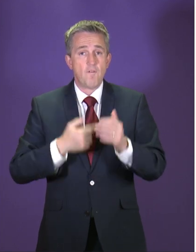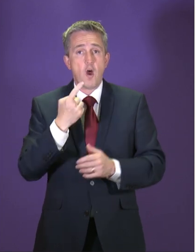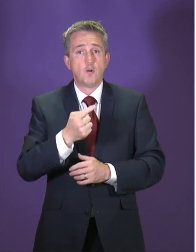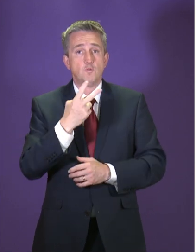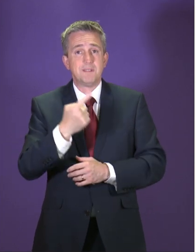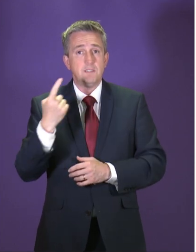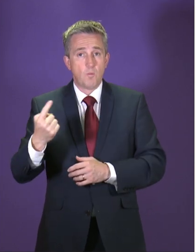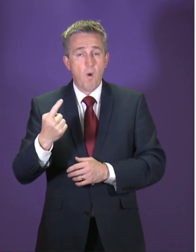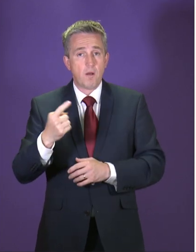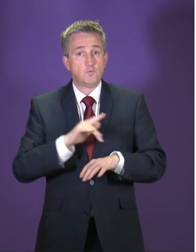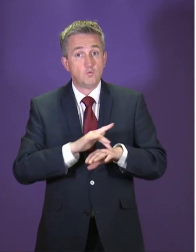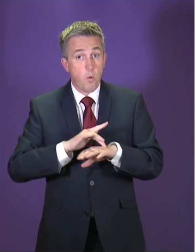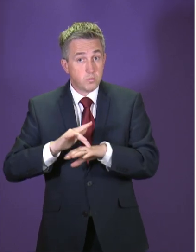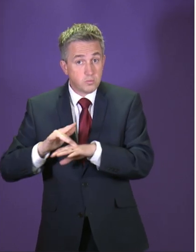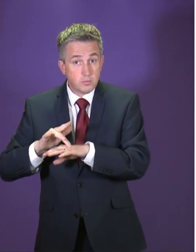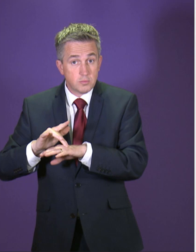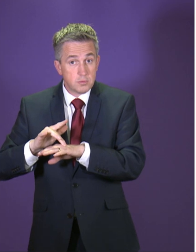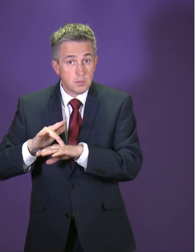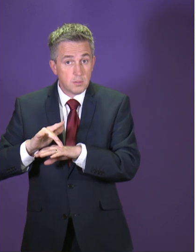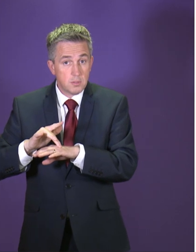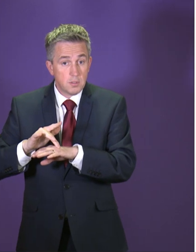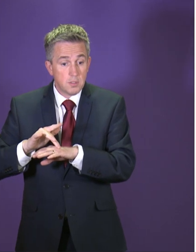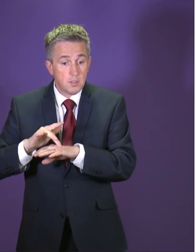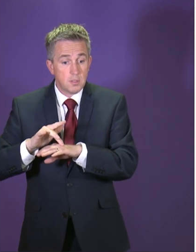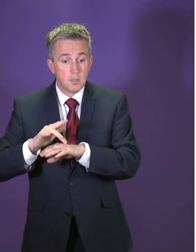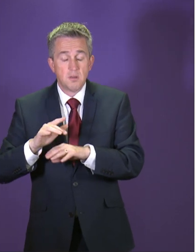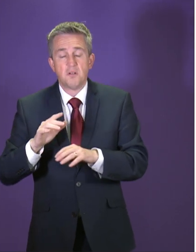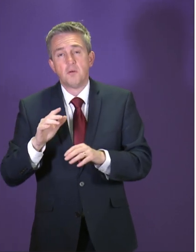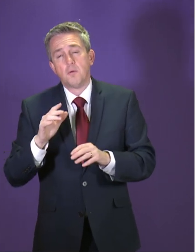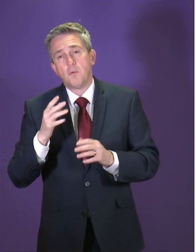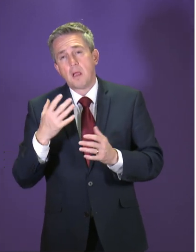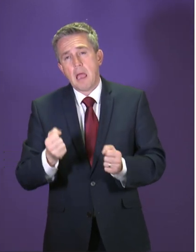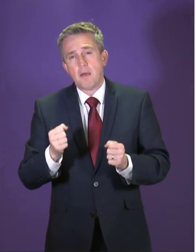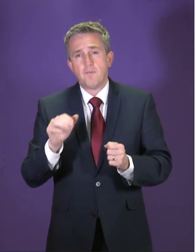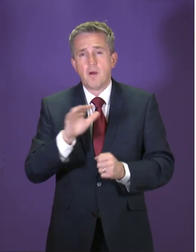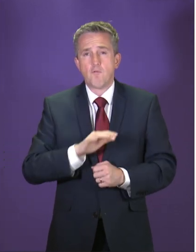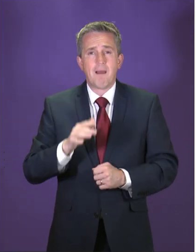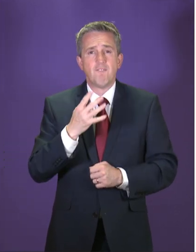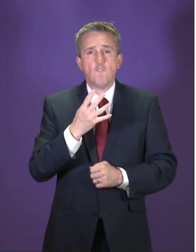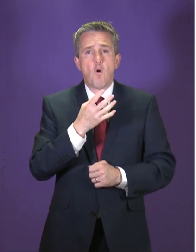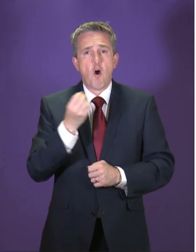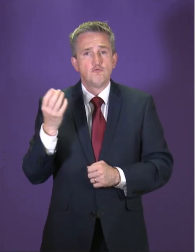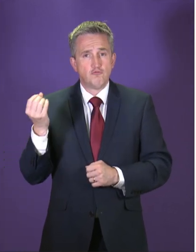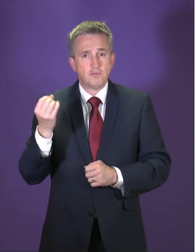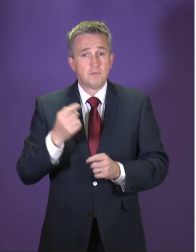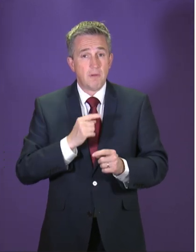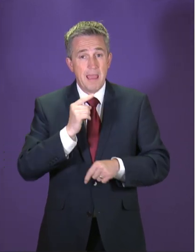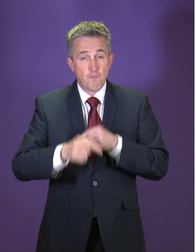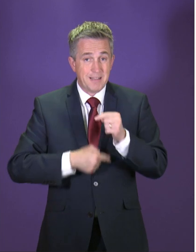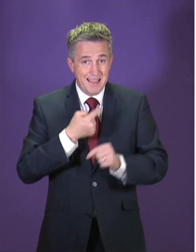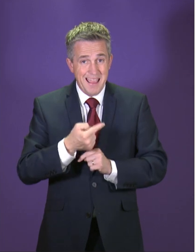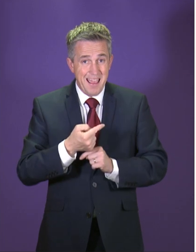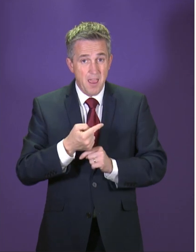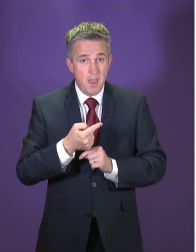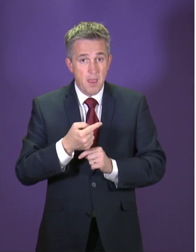121 different shows. We are playing around 400 representations per year with